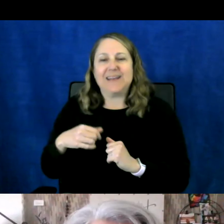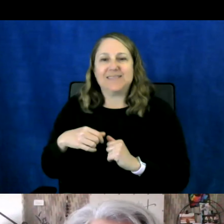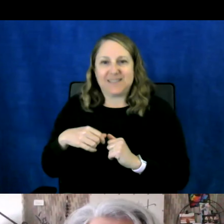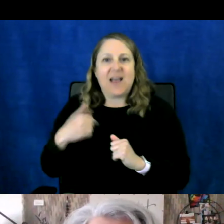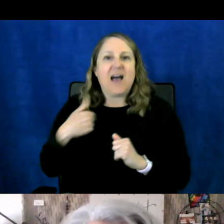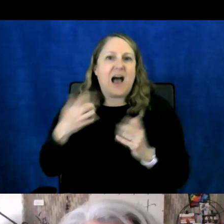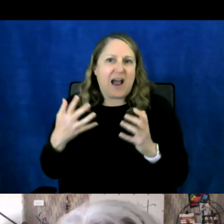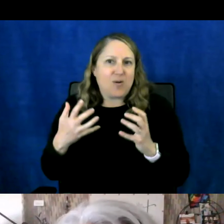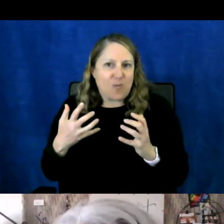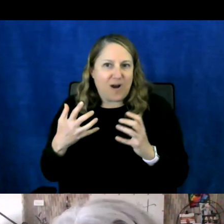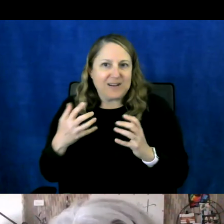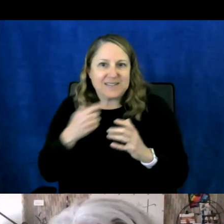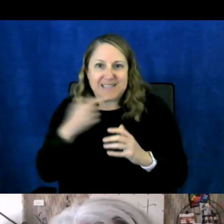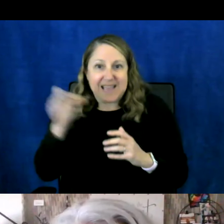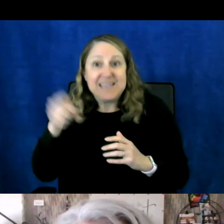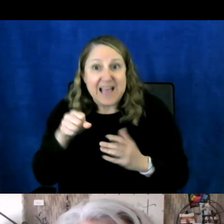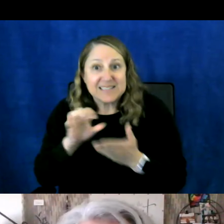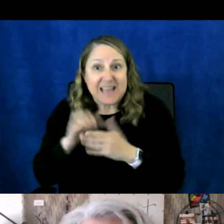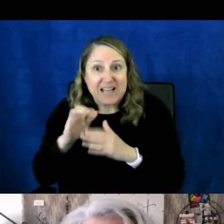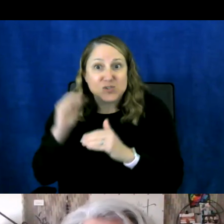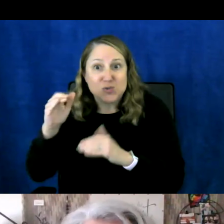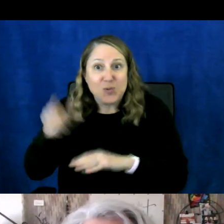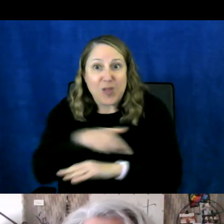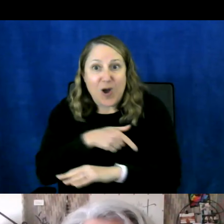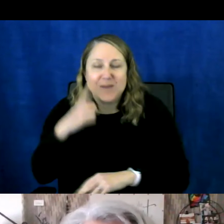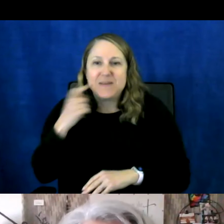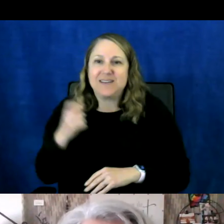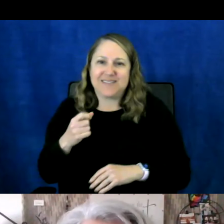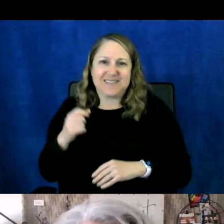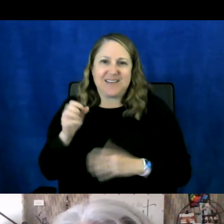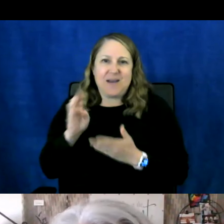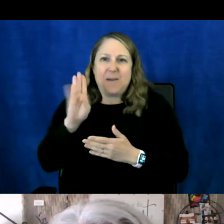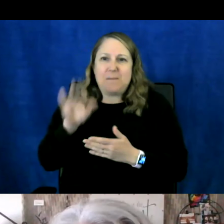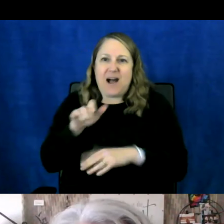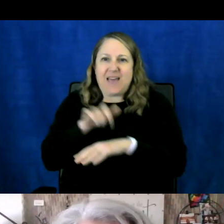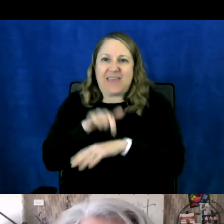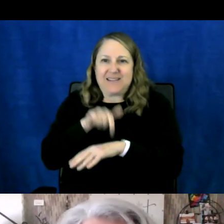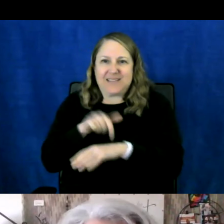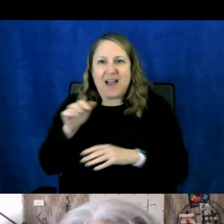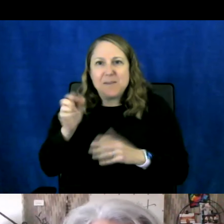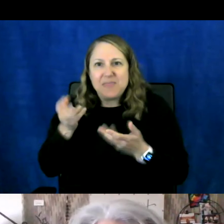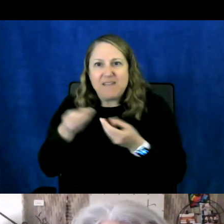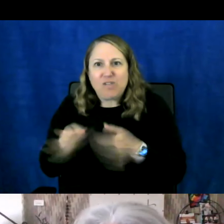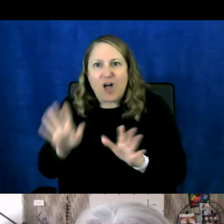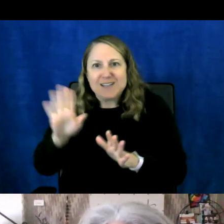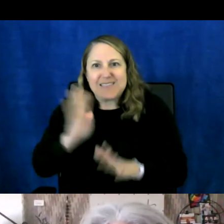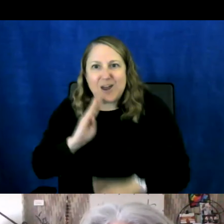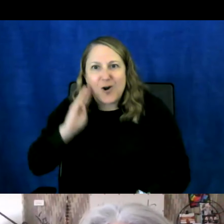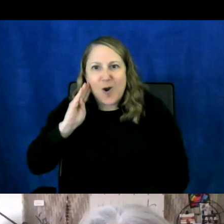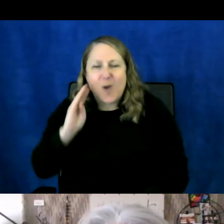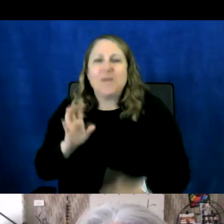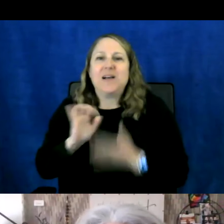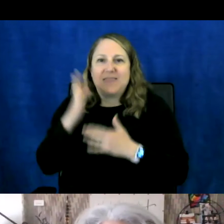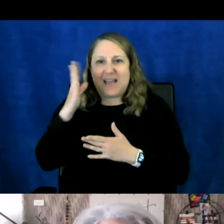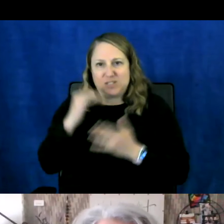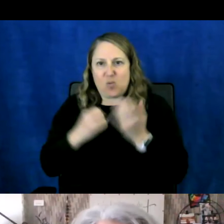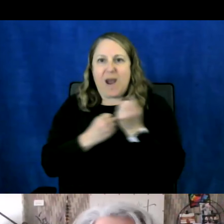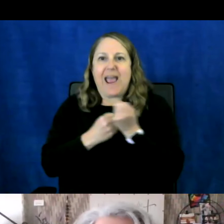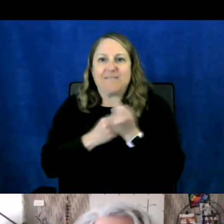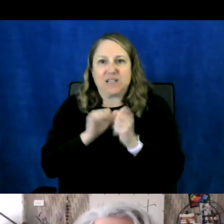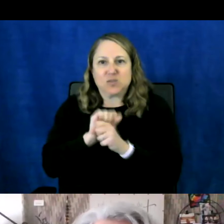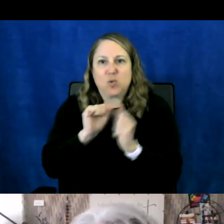to say, heck yes, it is, because by then people have lost their housing And so this is why advocates have worked with